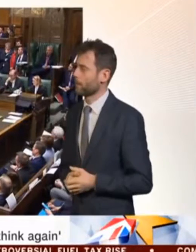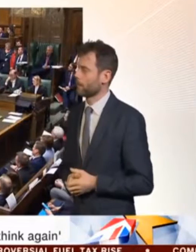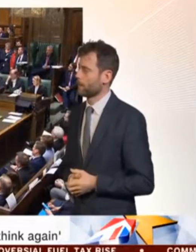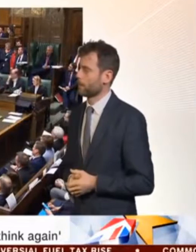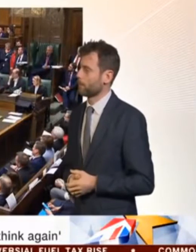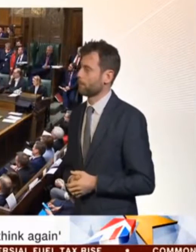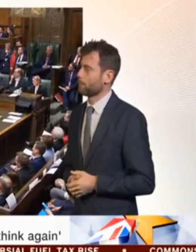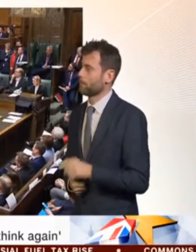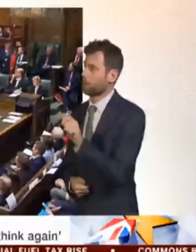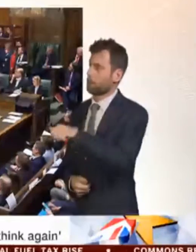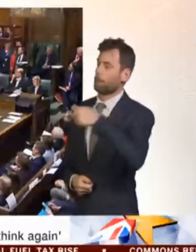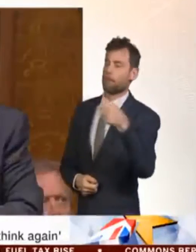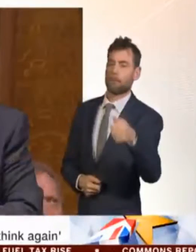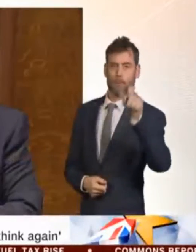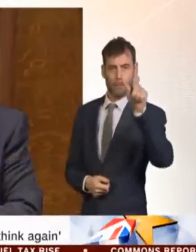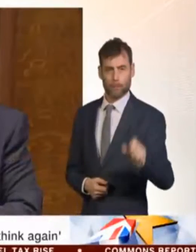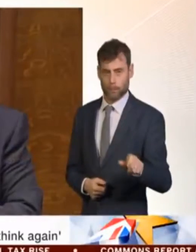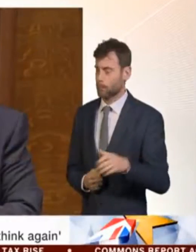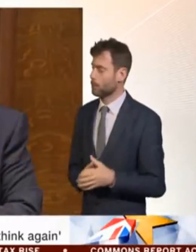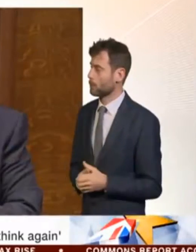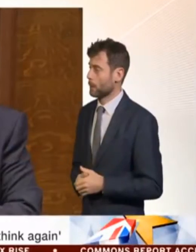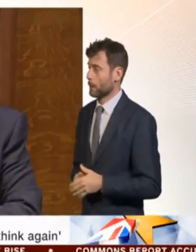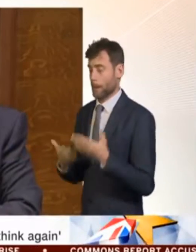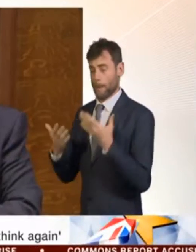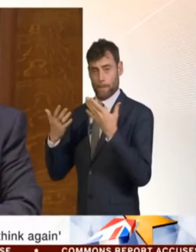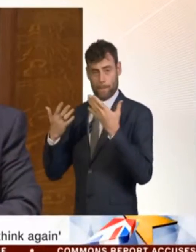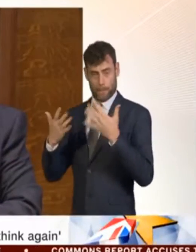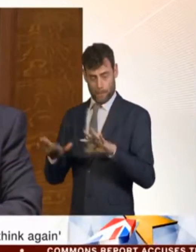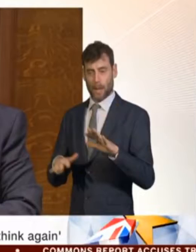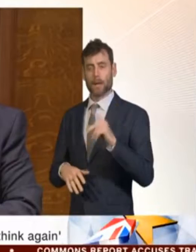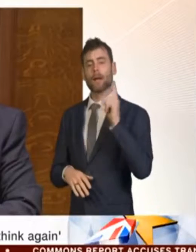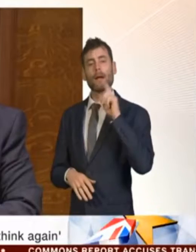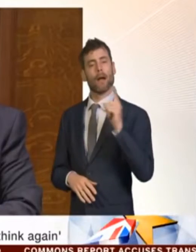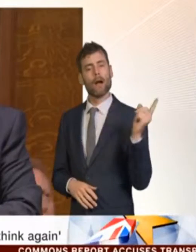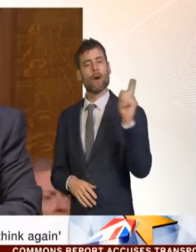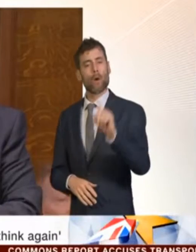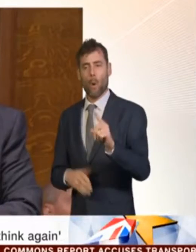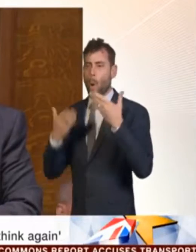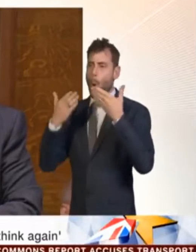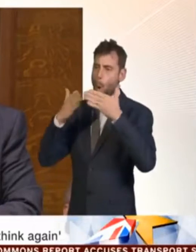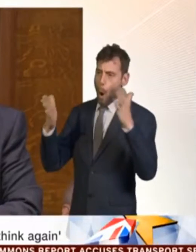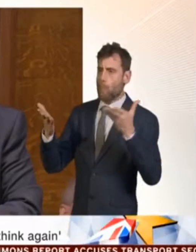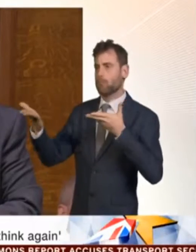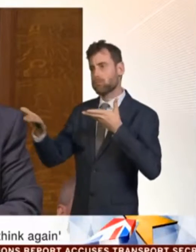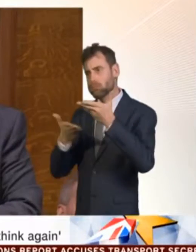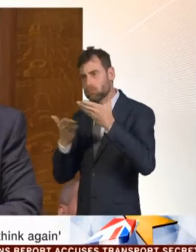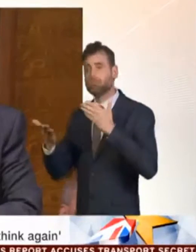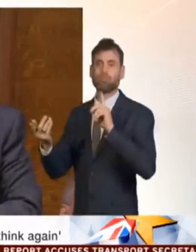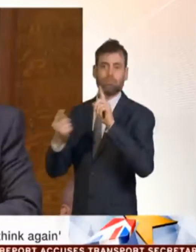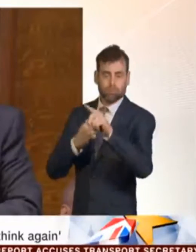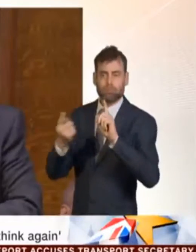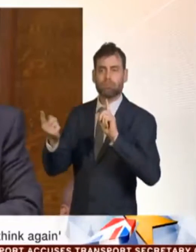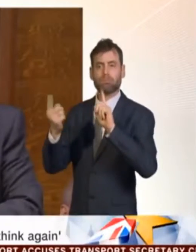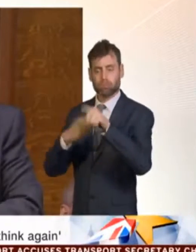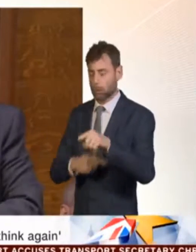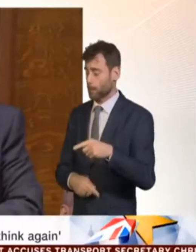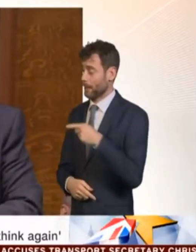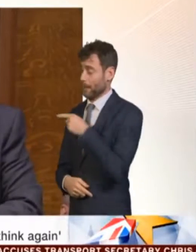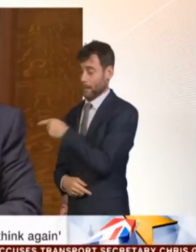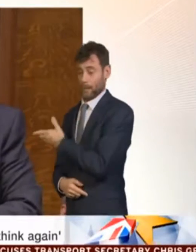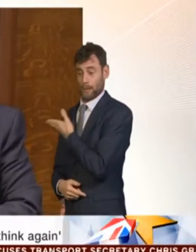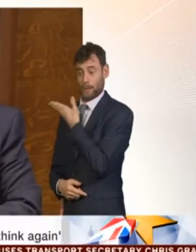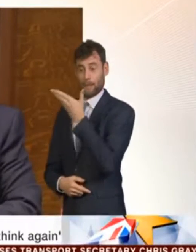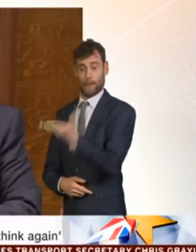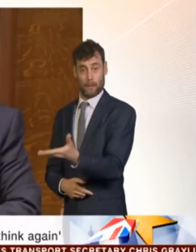the honourable and learned gentleman who opened the debate? The letter which he has tabled, calling for this motion, was signed